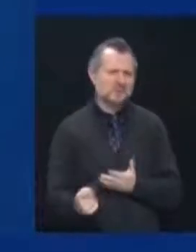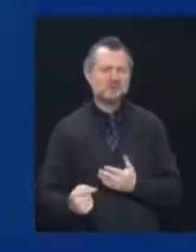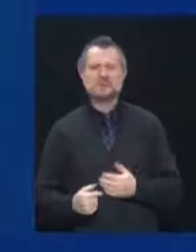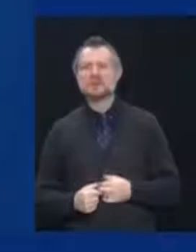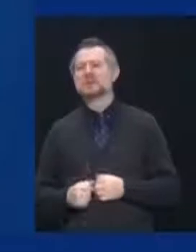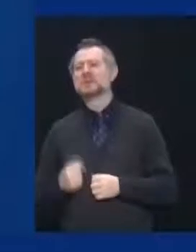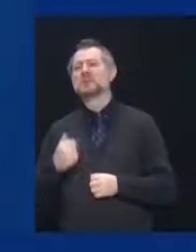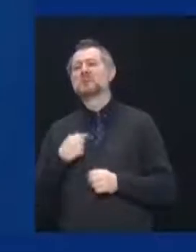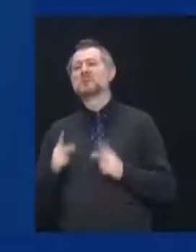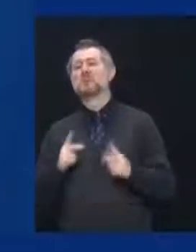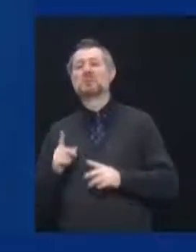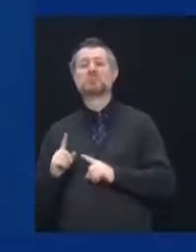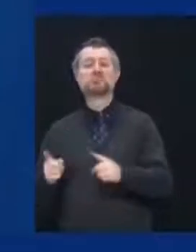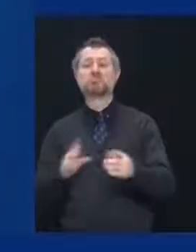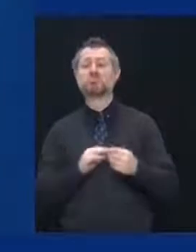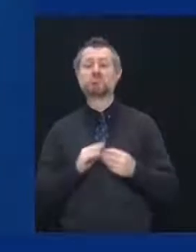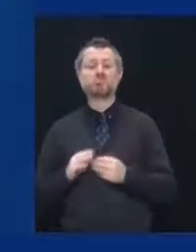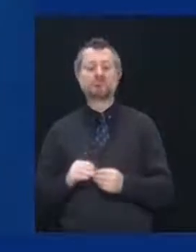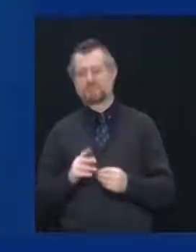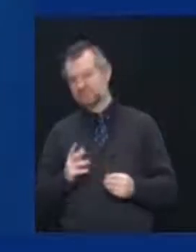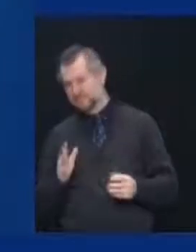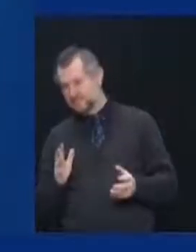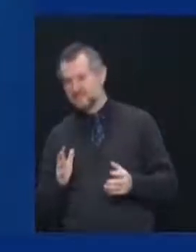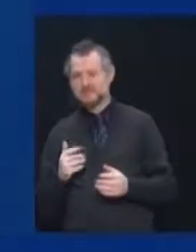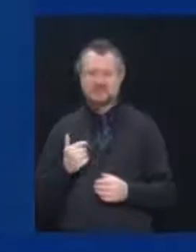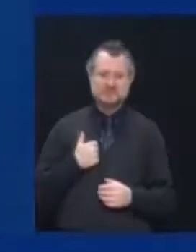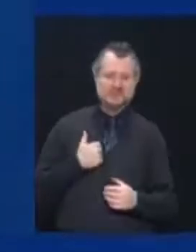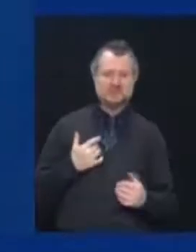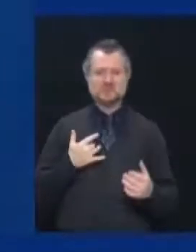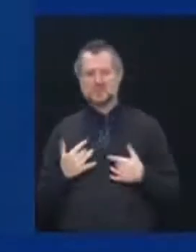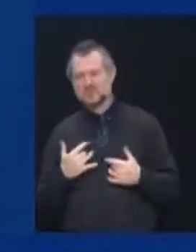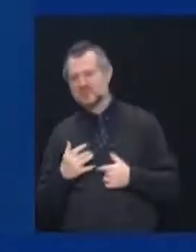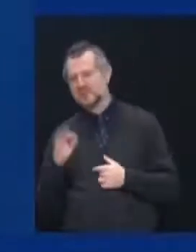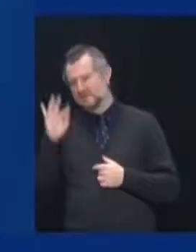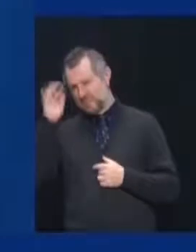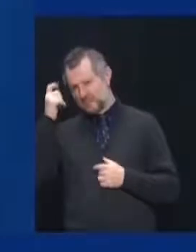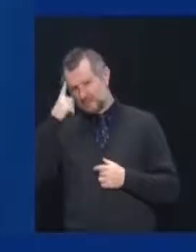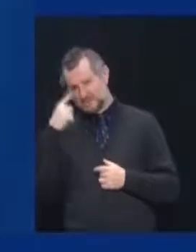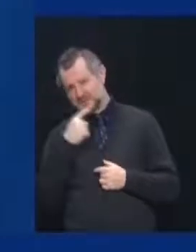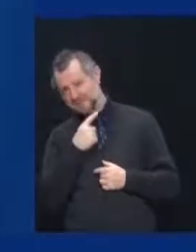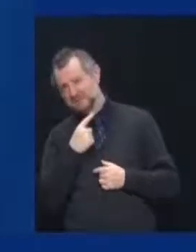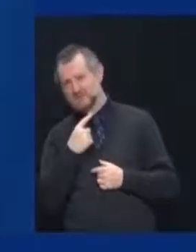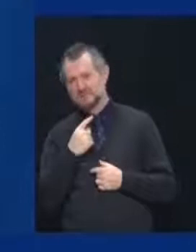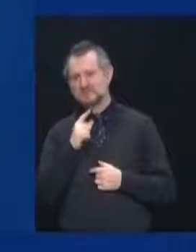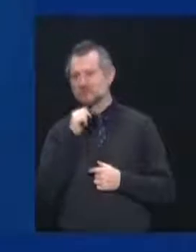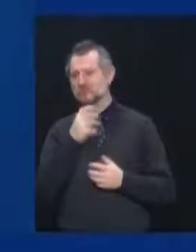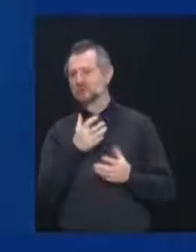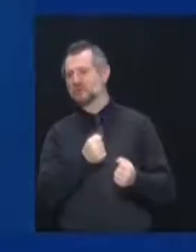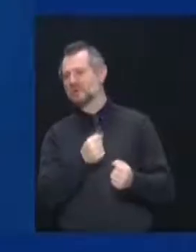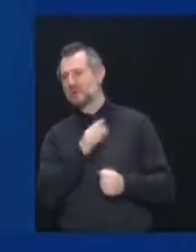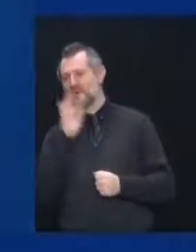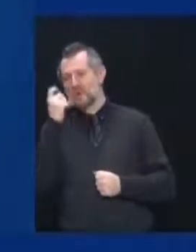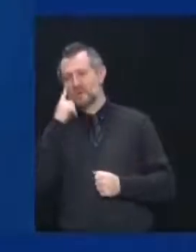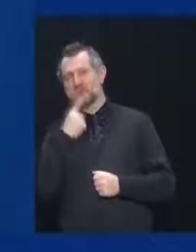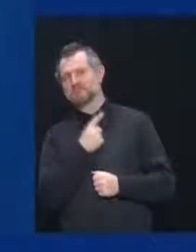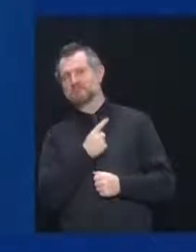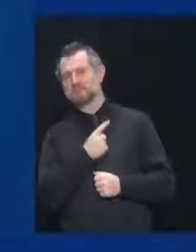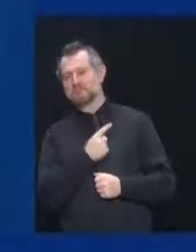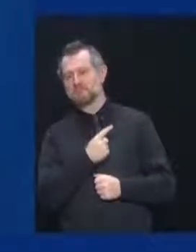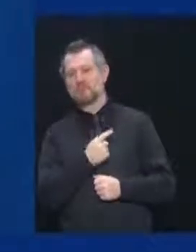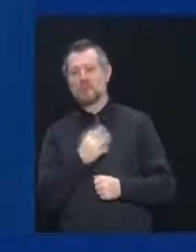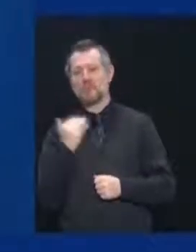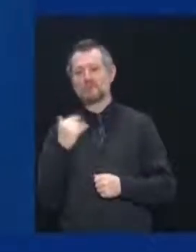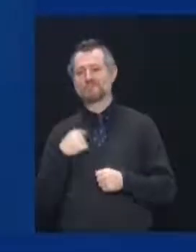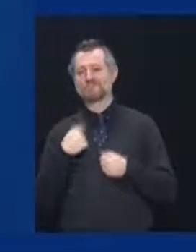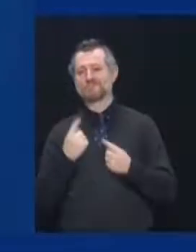say, you know, we're concerned. It was done by the federal administration. We don't have a lot of faith in the federal administration. There are historic